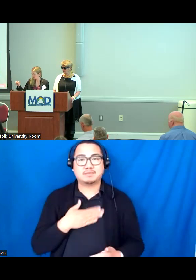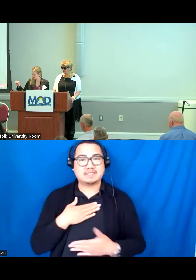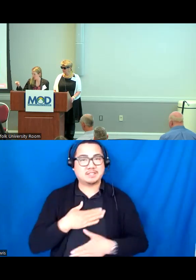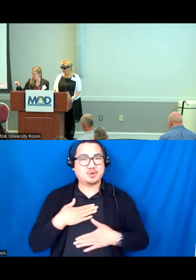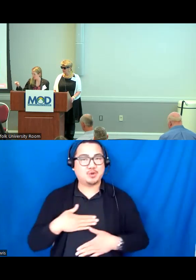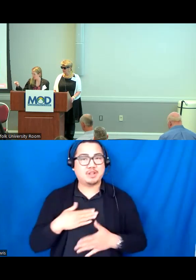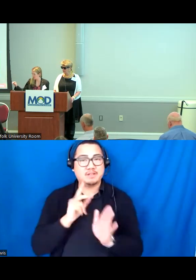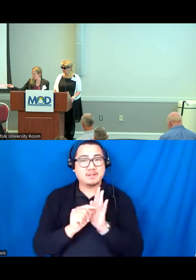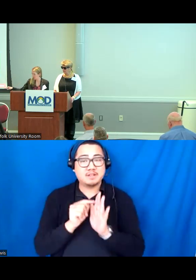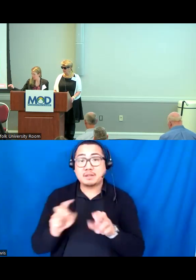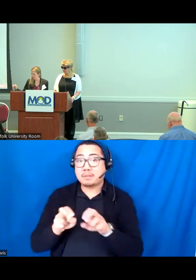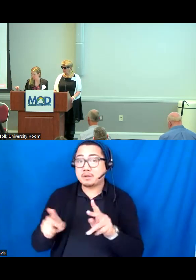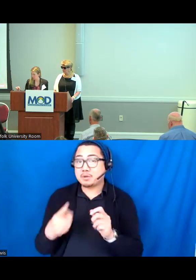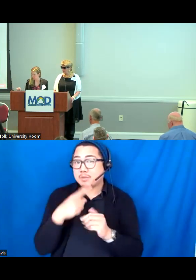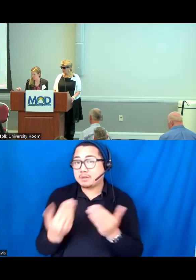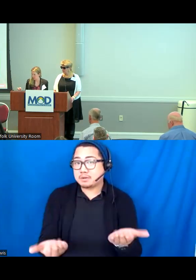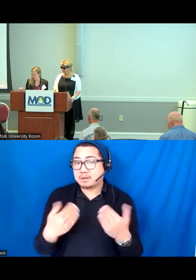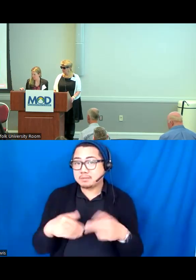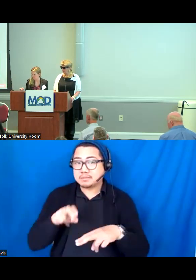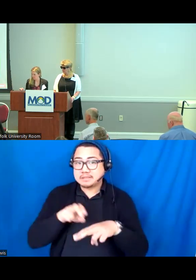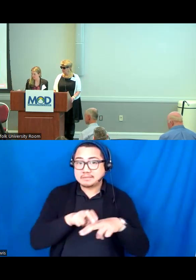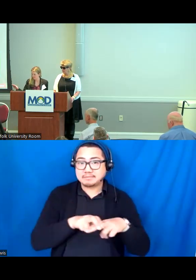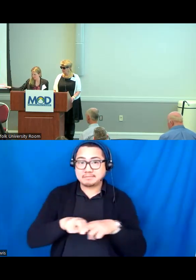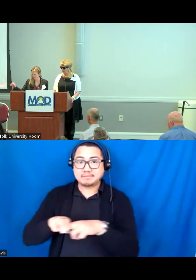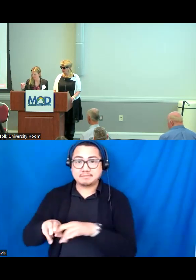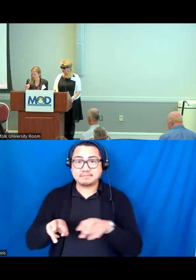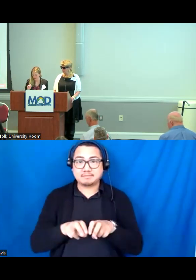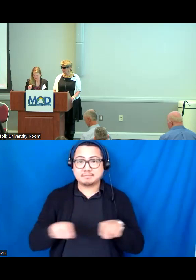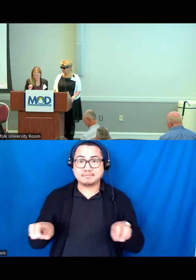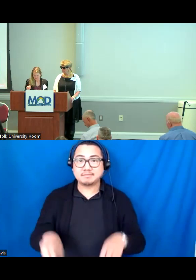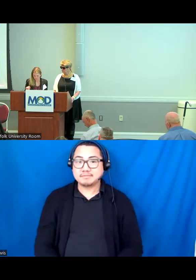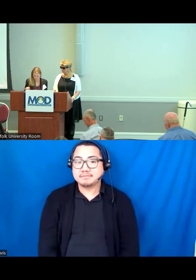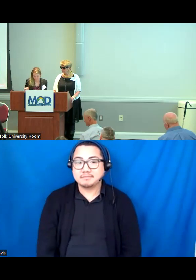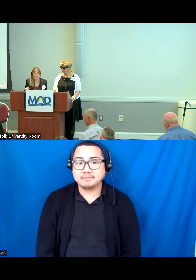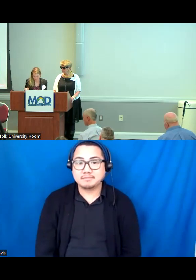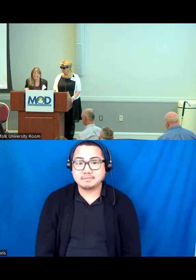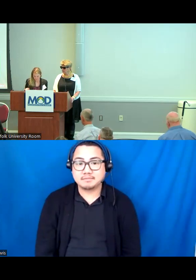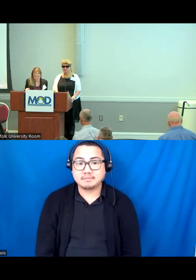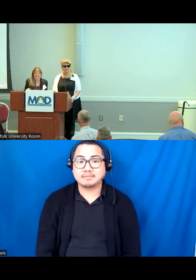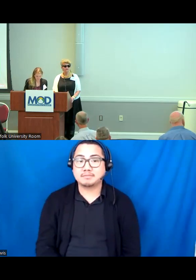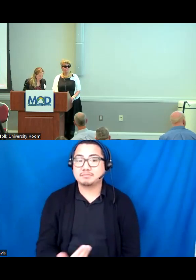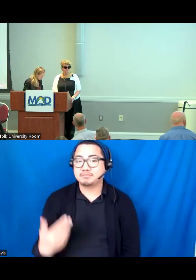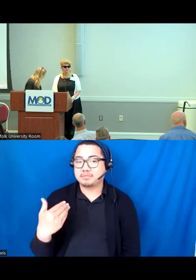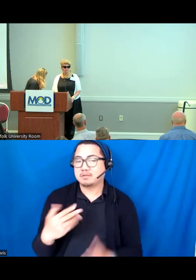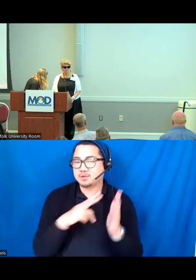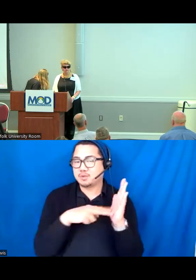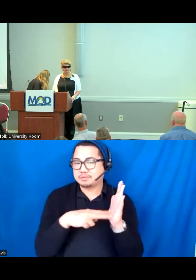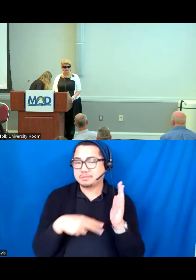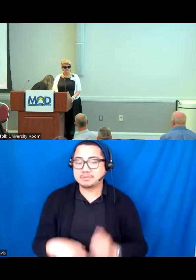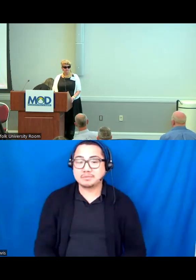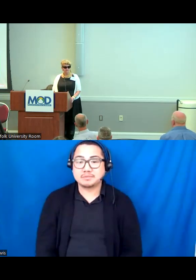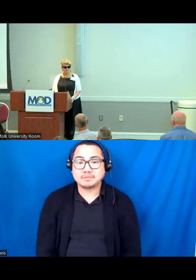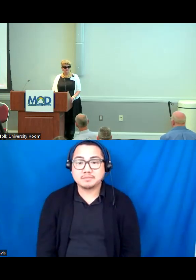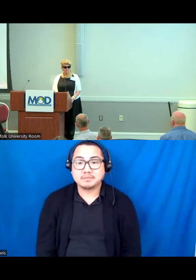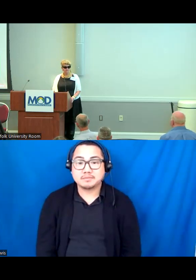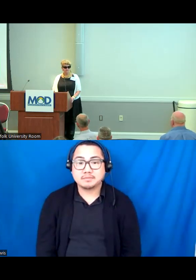can come and take a seat up at the table here. In 2002, a group of people with